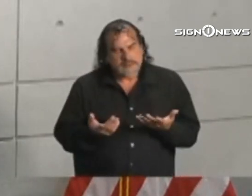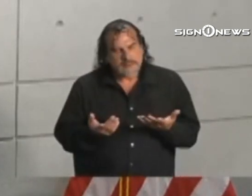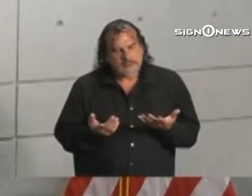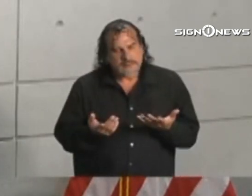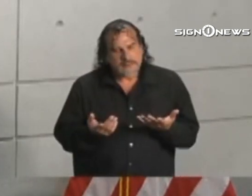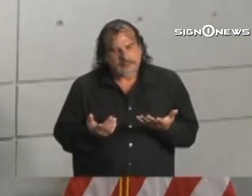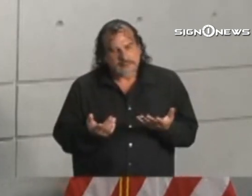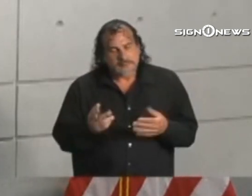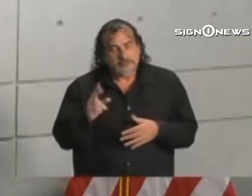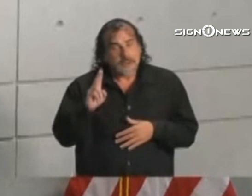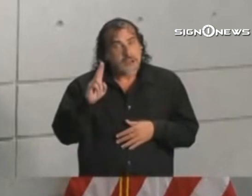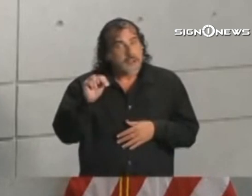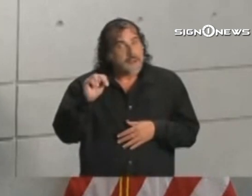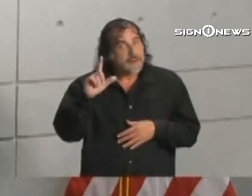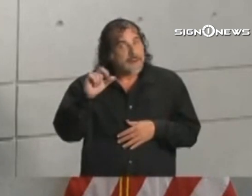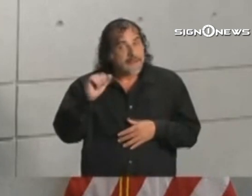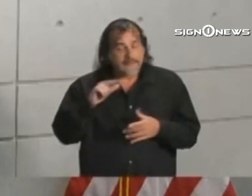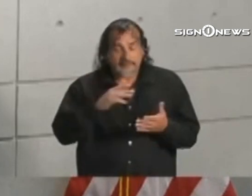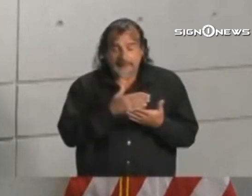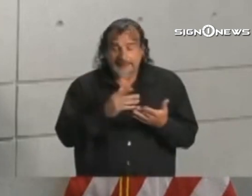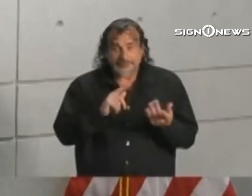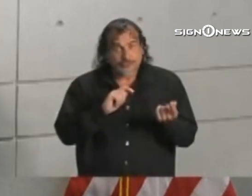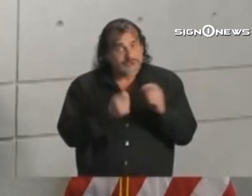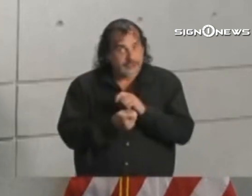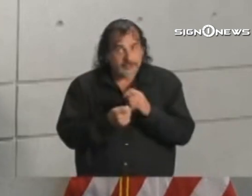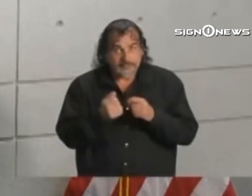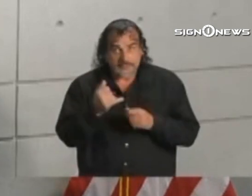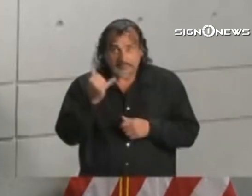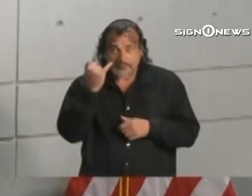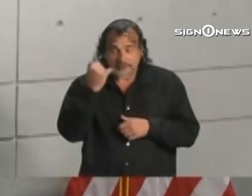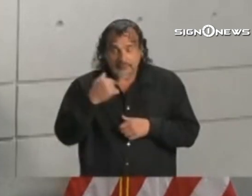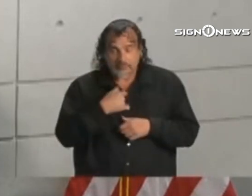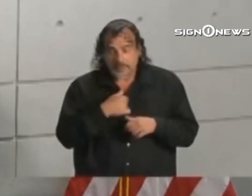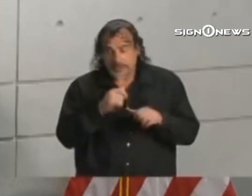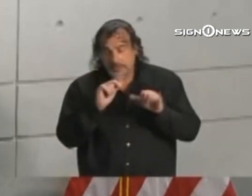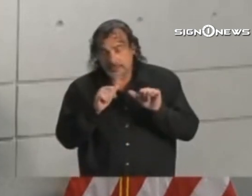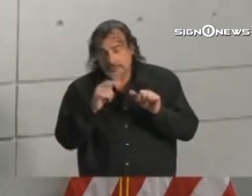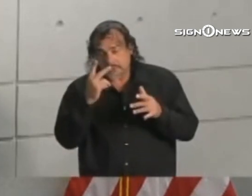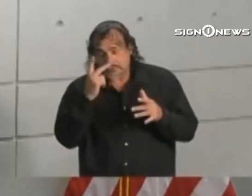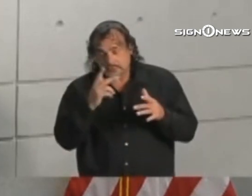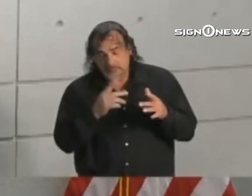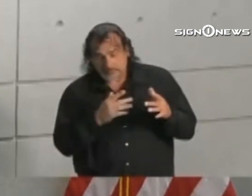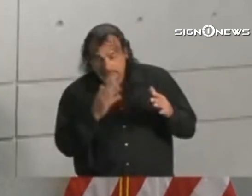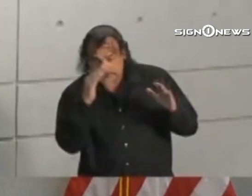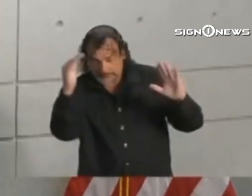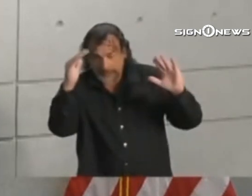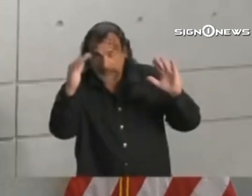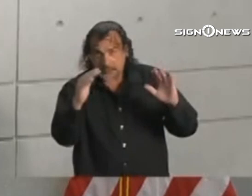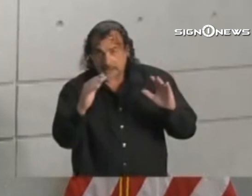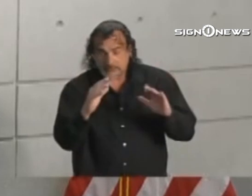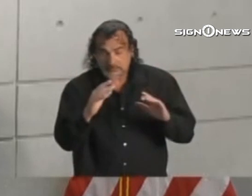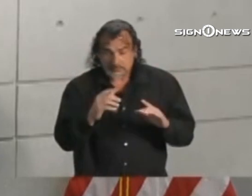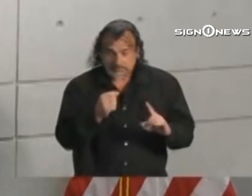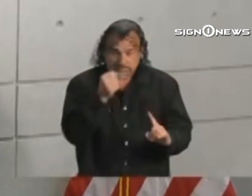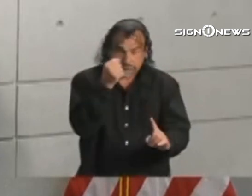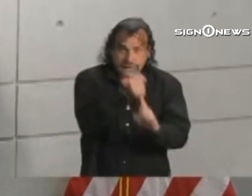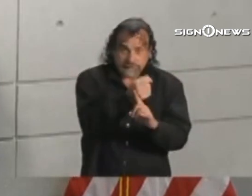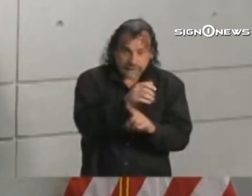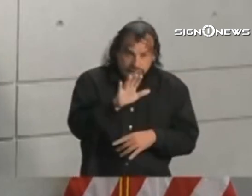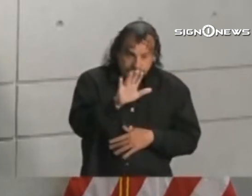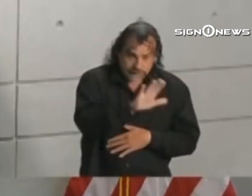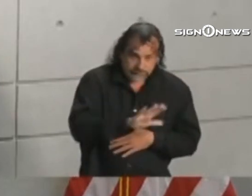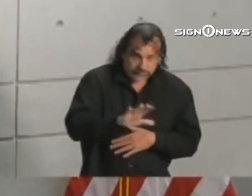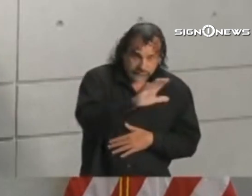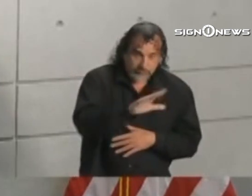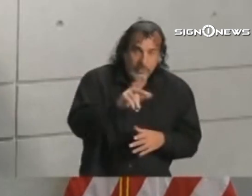unless things change, if we continue to expect landfall to be in and around Port